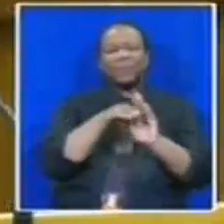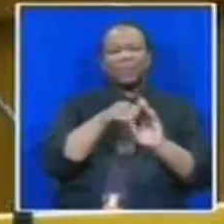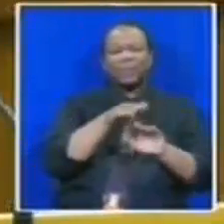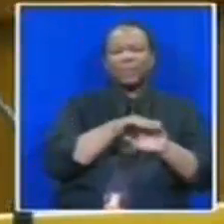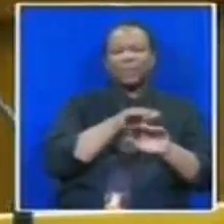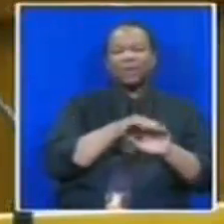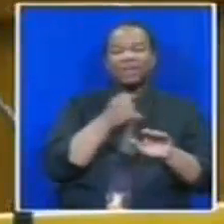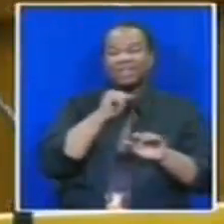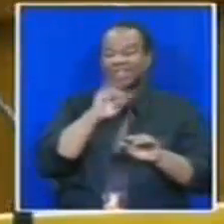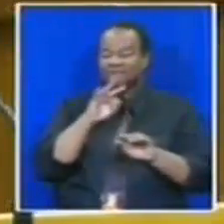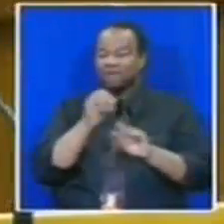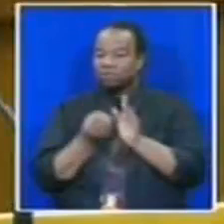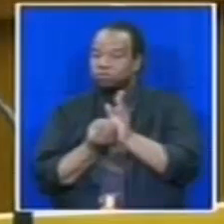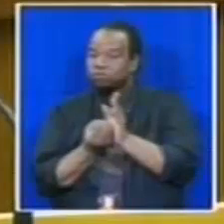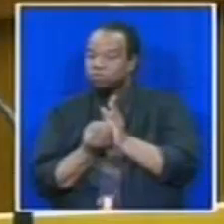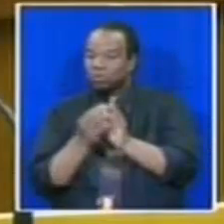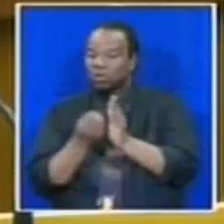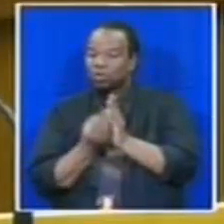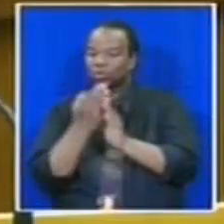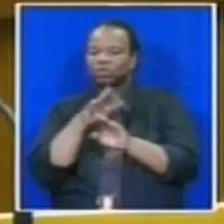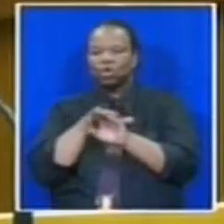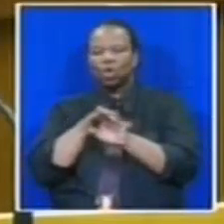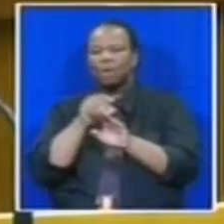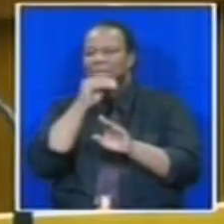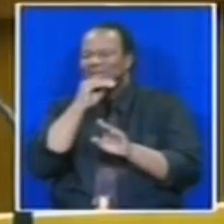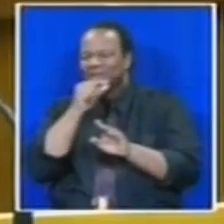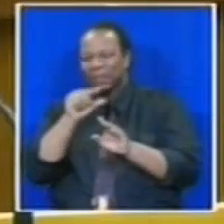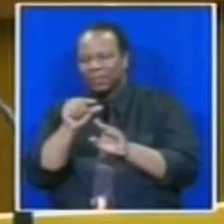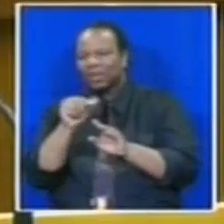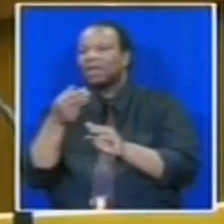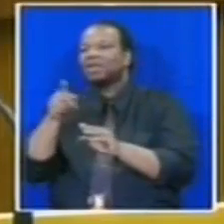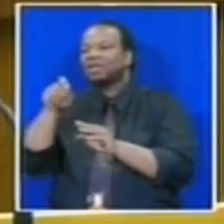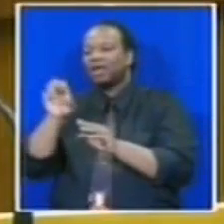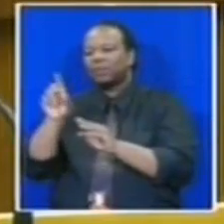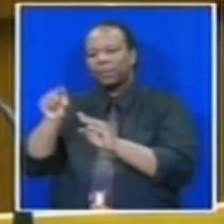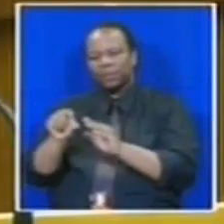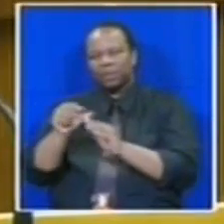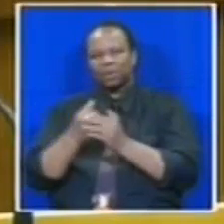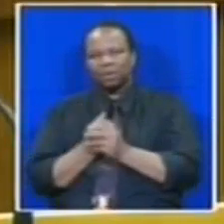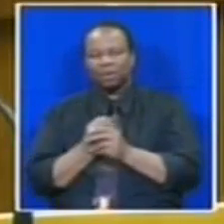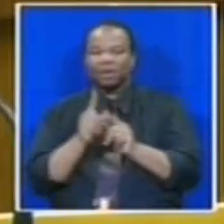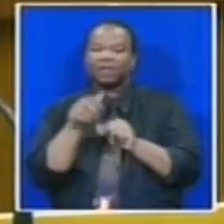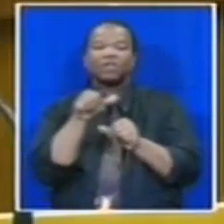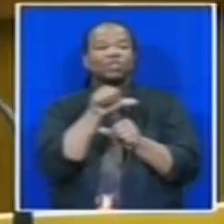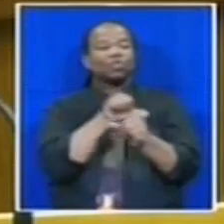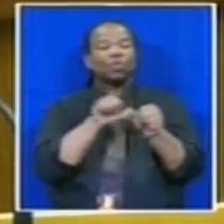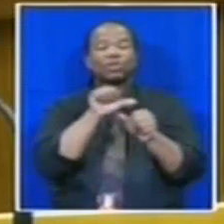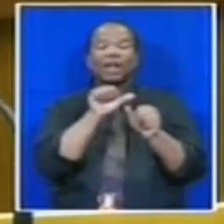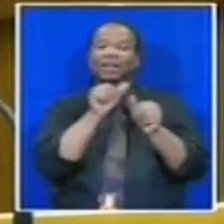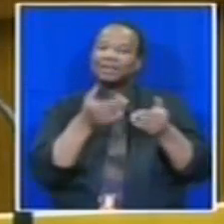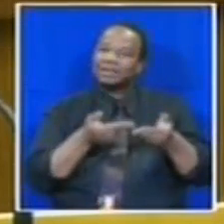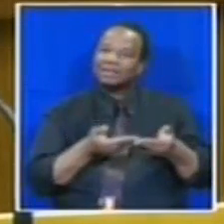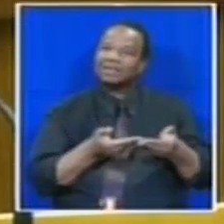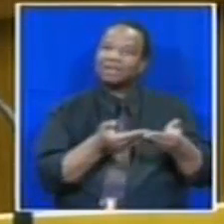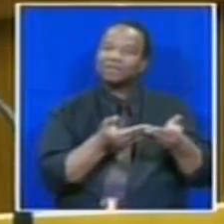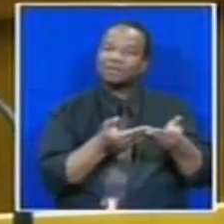lower growth, lower revenue. Careful prioritization has allowed key social services to expand moderately in